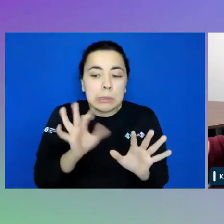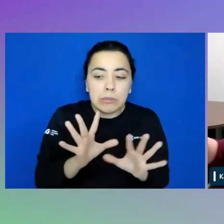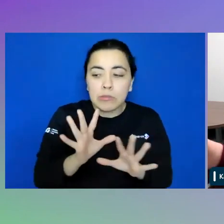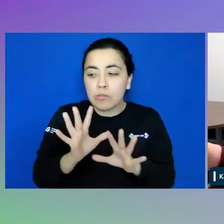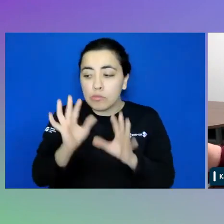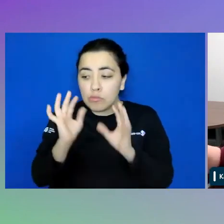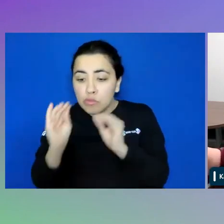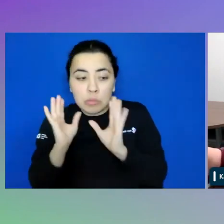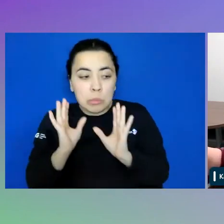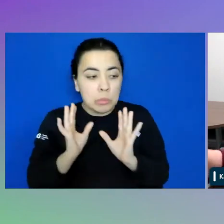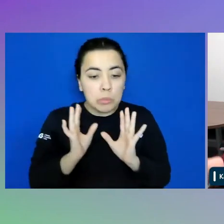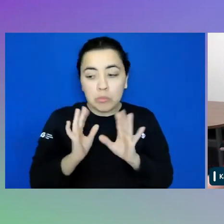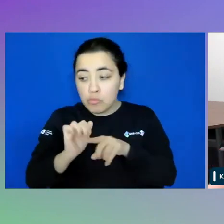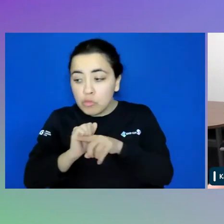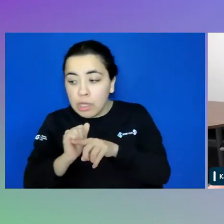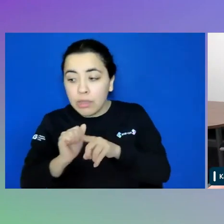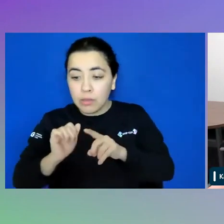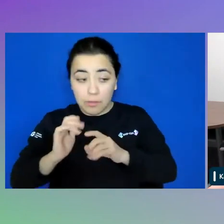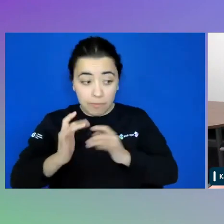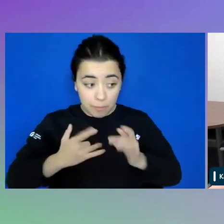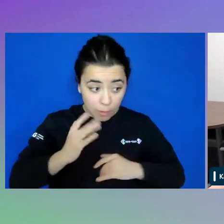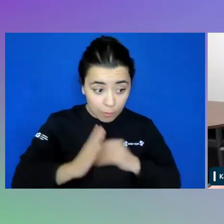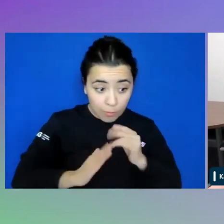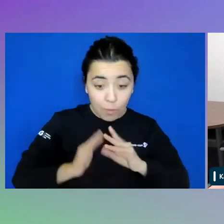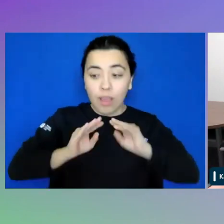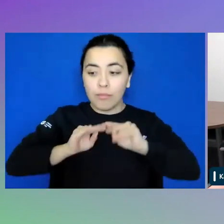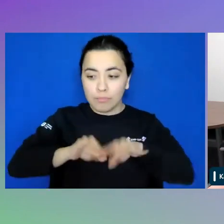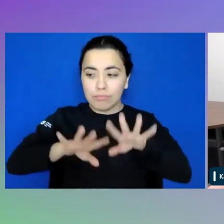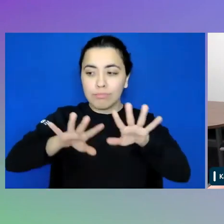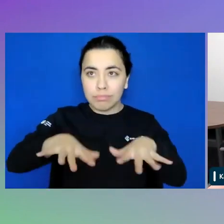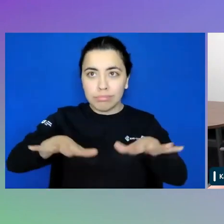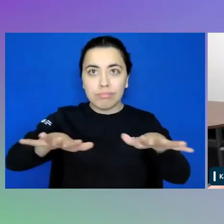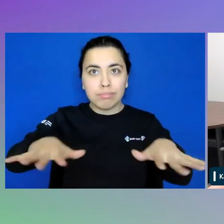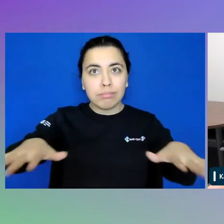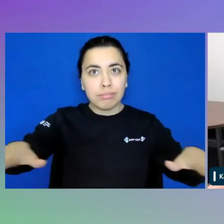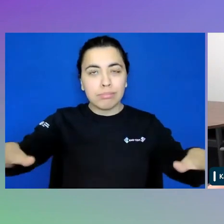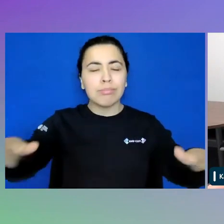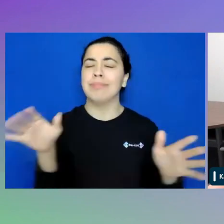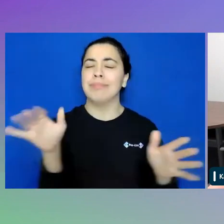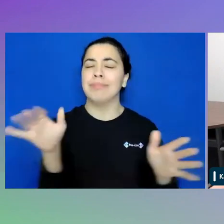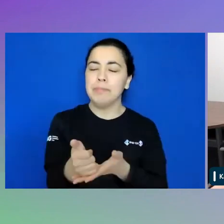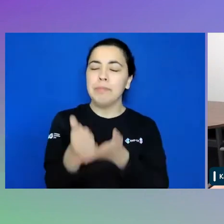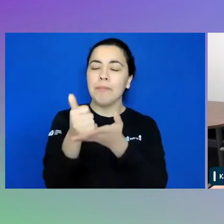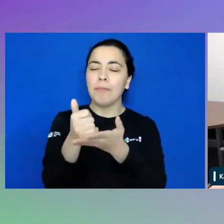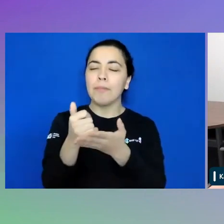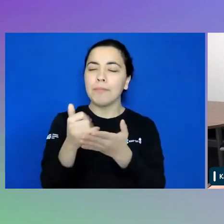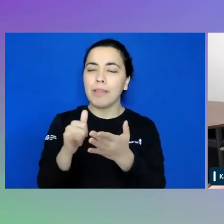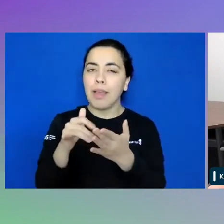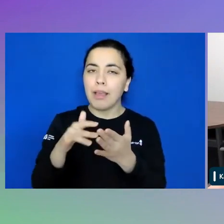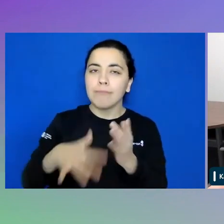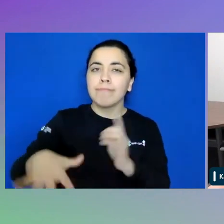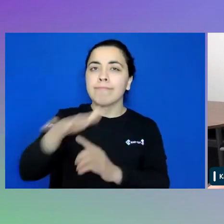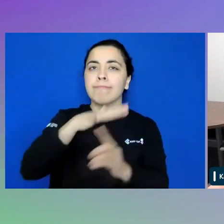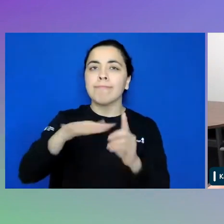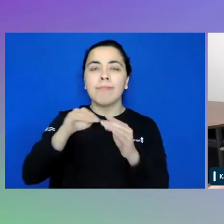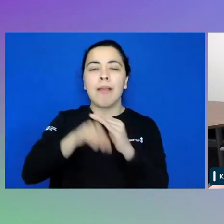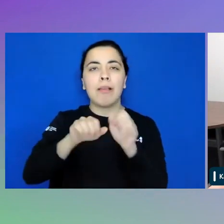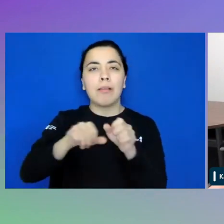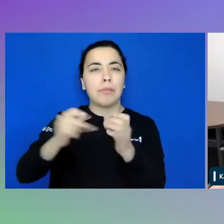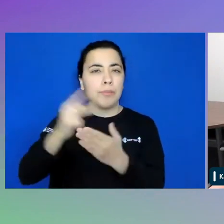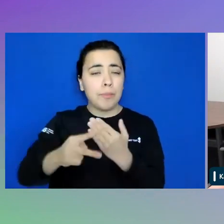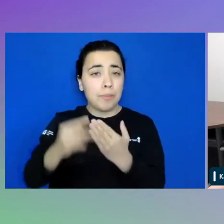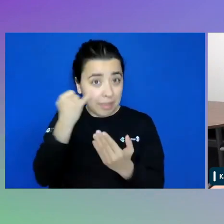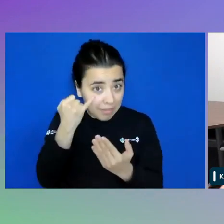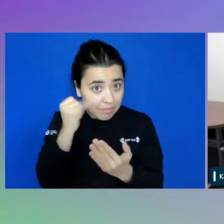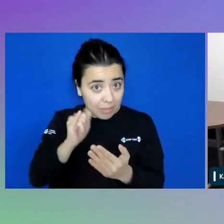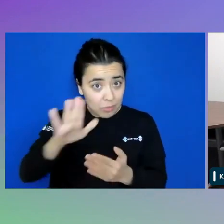they spread out. Um, and it does help create this whole accessibility program, whether or not that's what